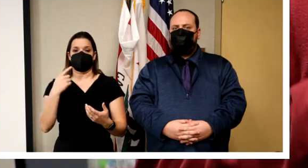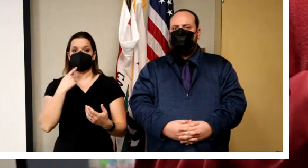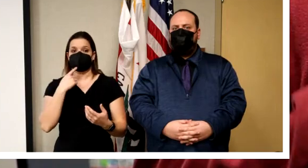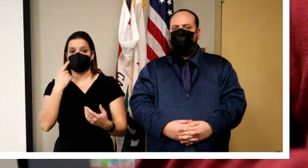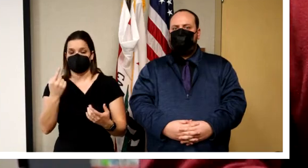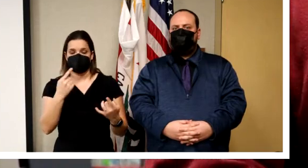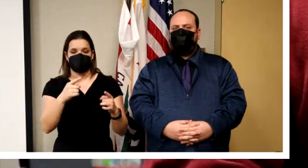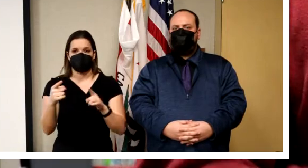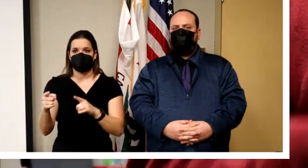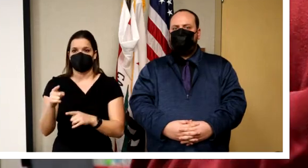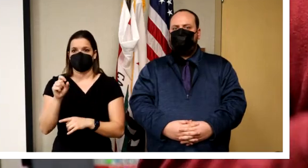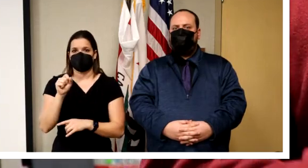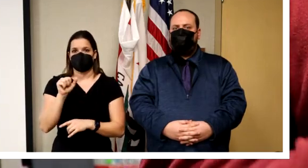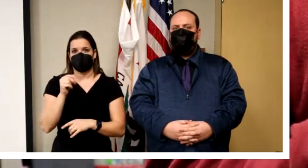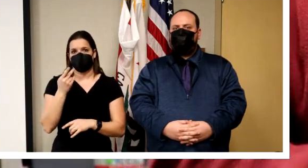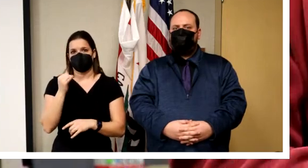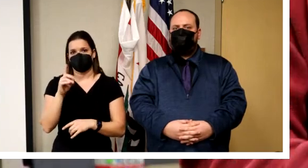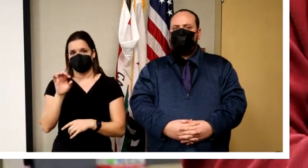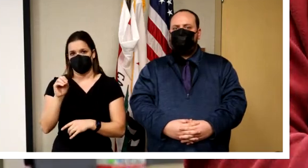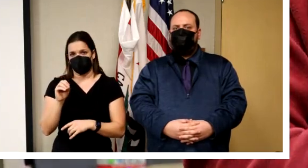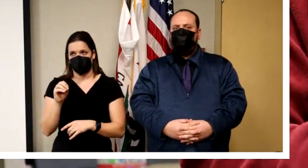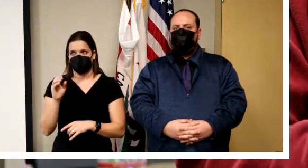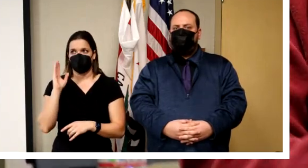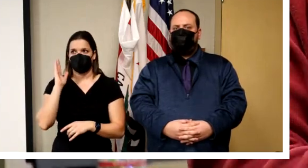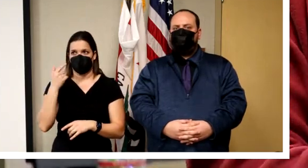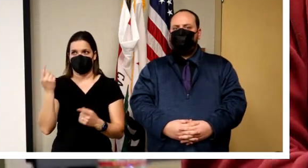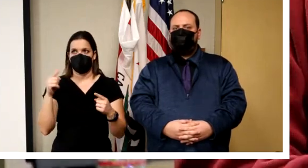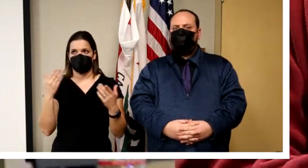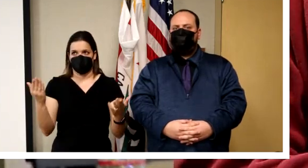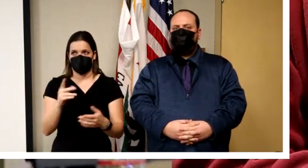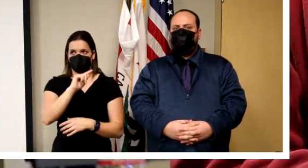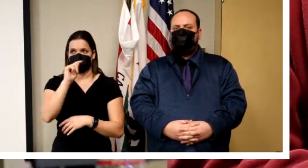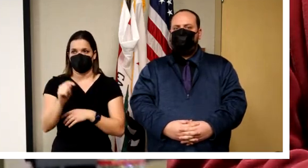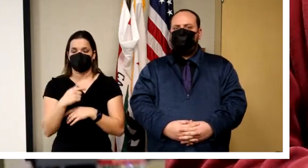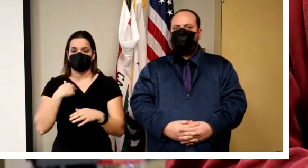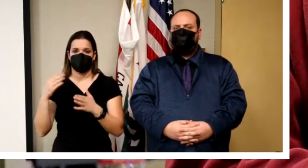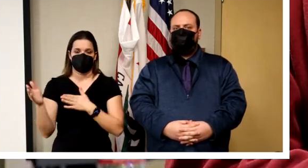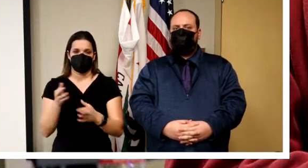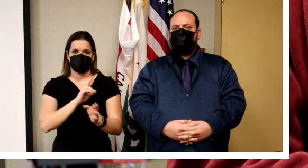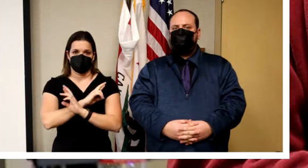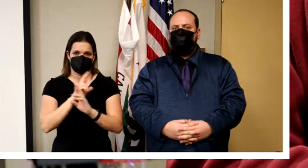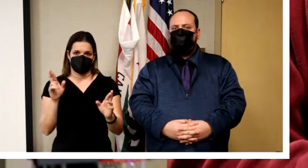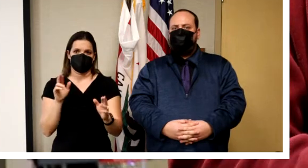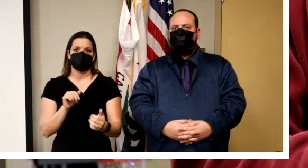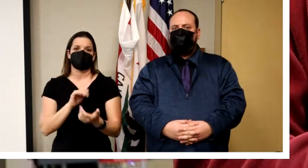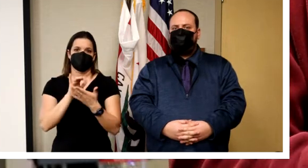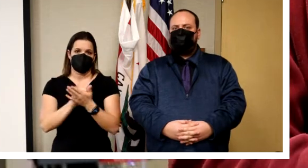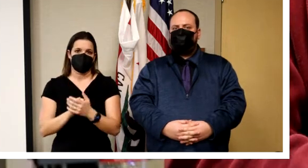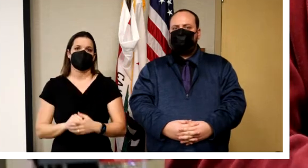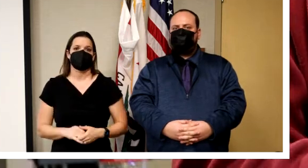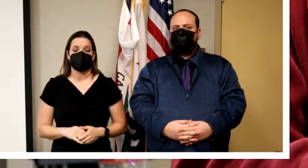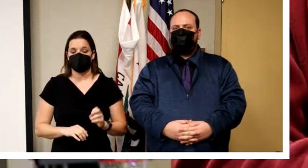and it happens in San Bernardino, and I'm sure it'll happen here in Tulare. So I'm prepared to be able to deal with that.